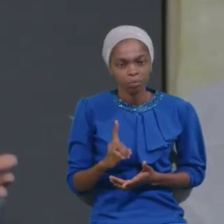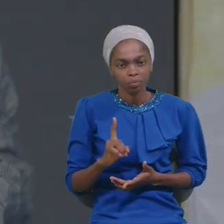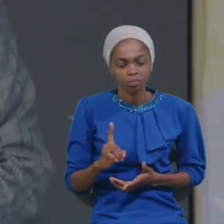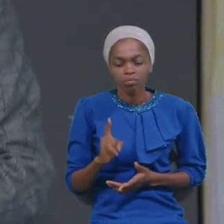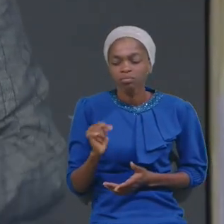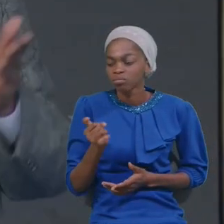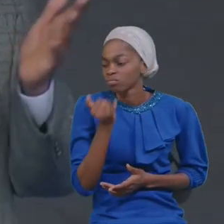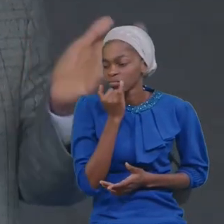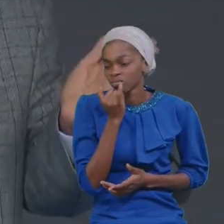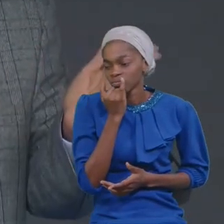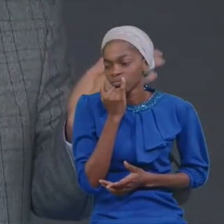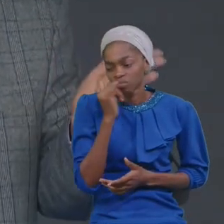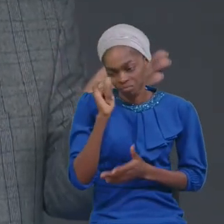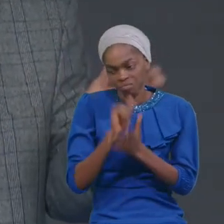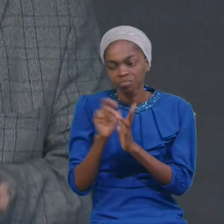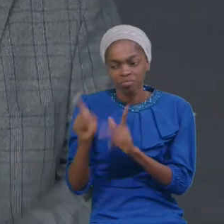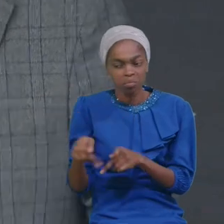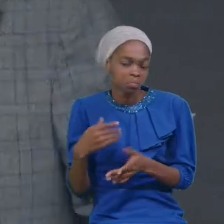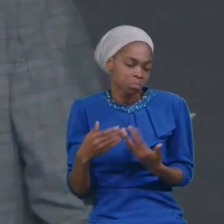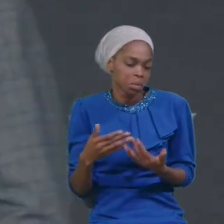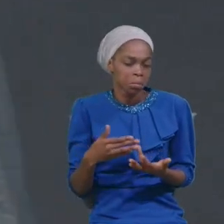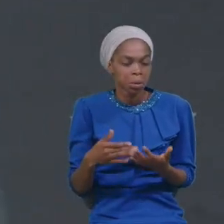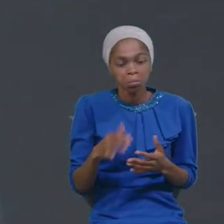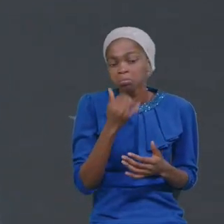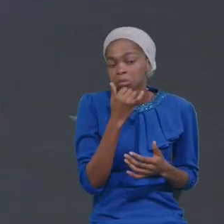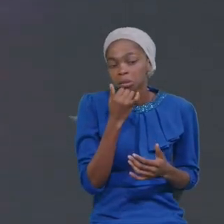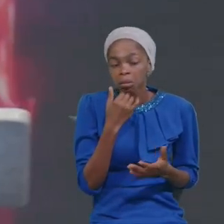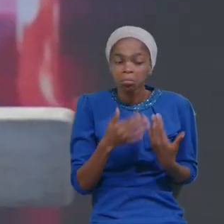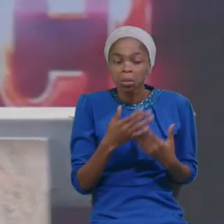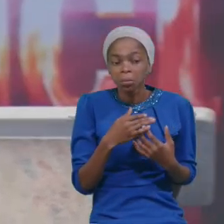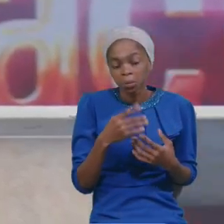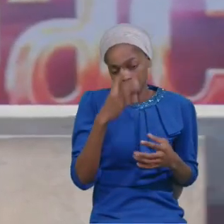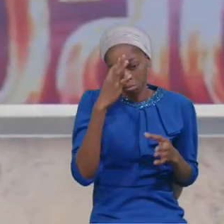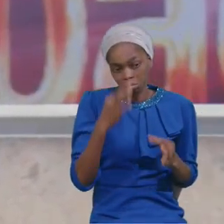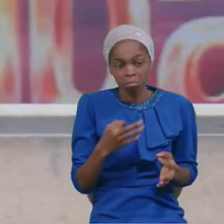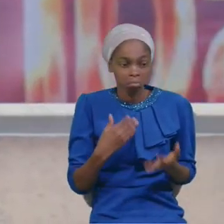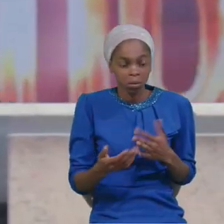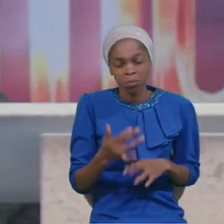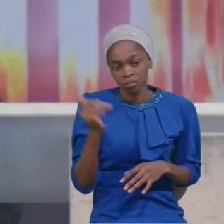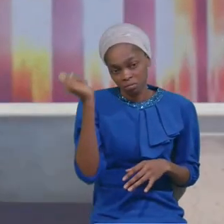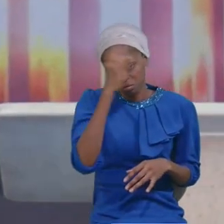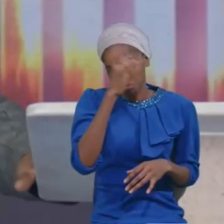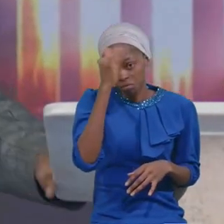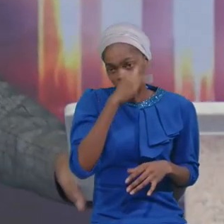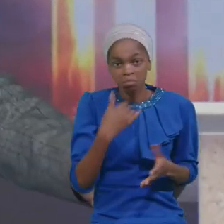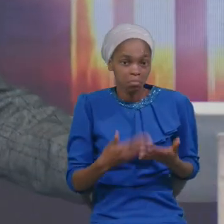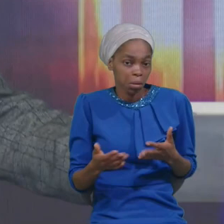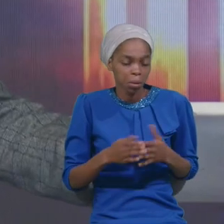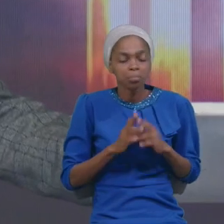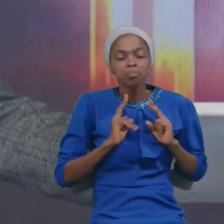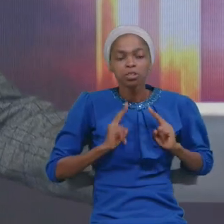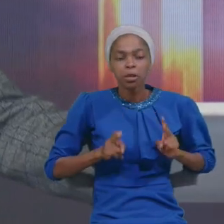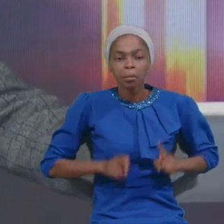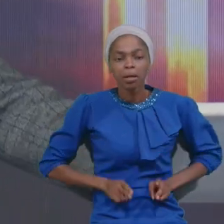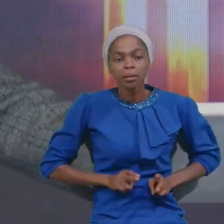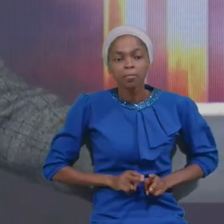foolishly, maybe humanly. And you tell him, please, I've offended you,